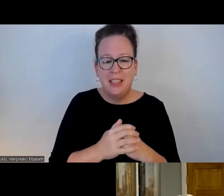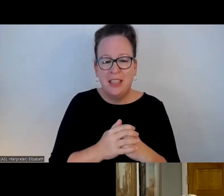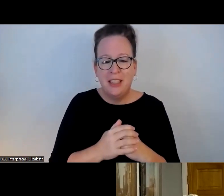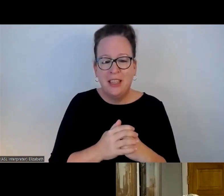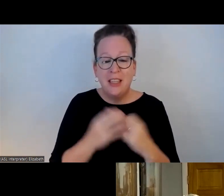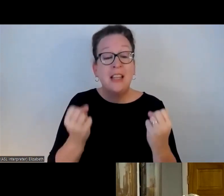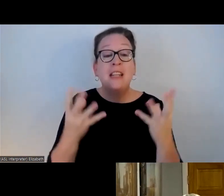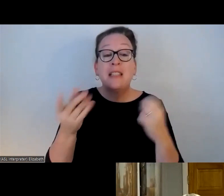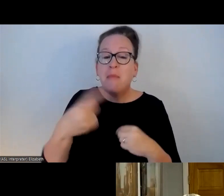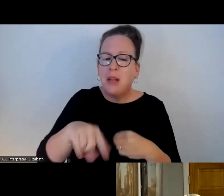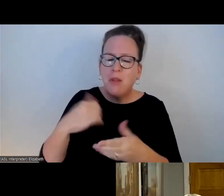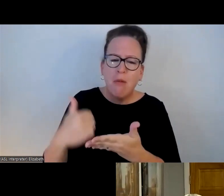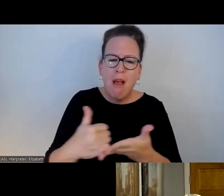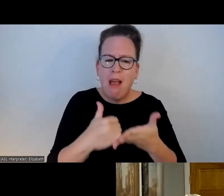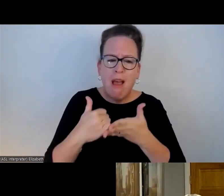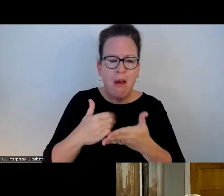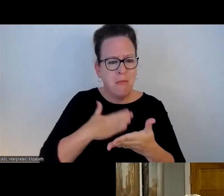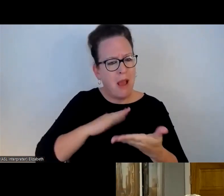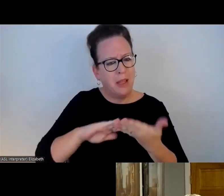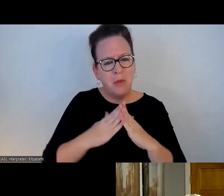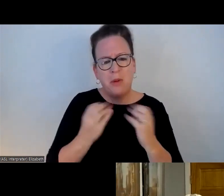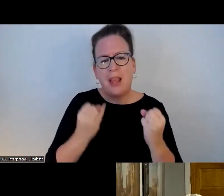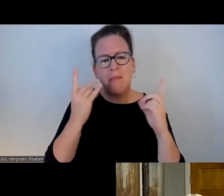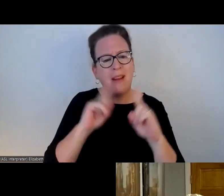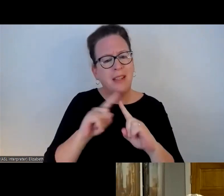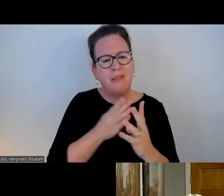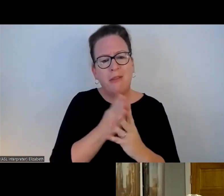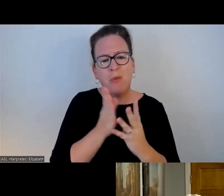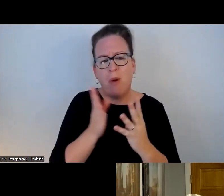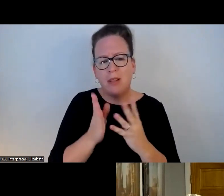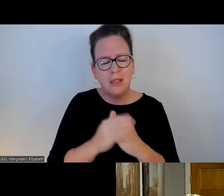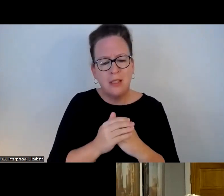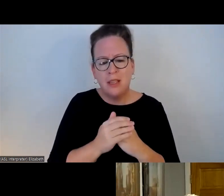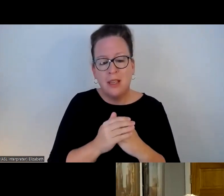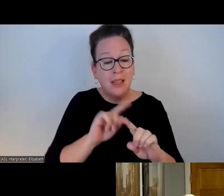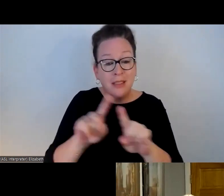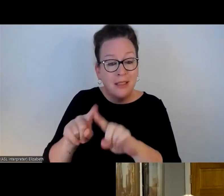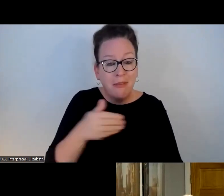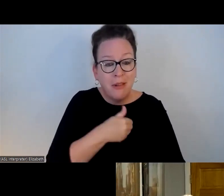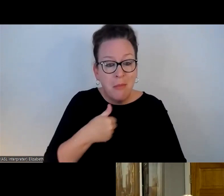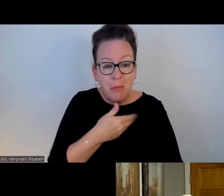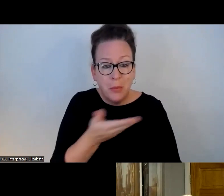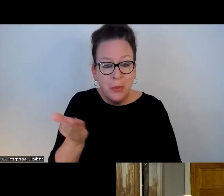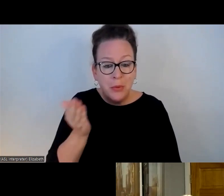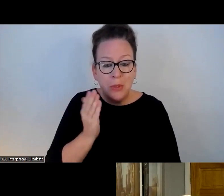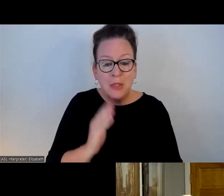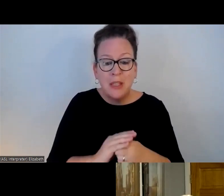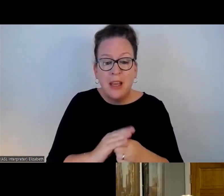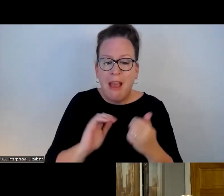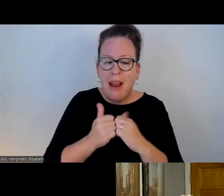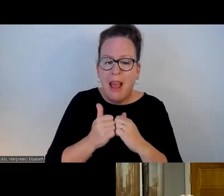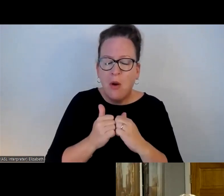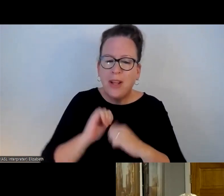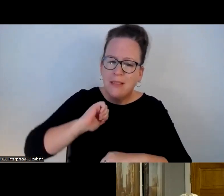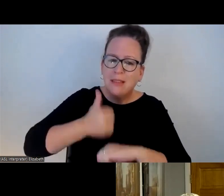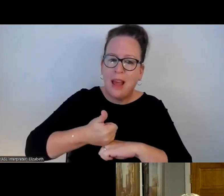so many of you help my community so many ways, different members in formatting the environmental